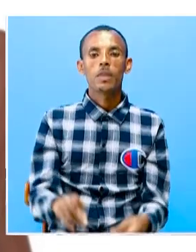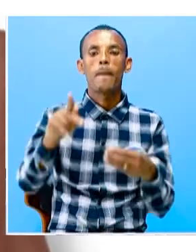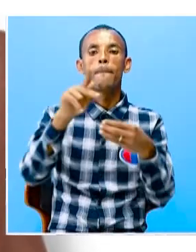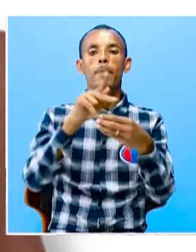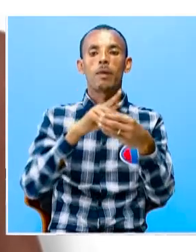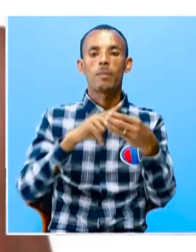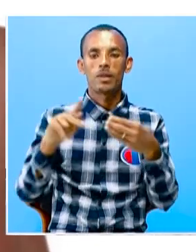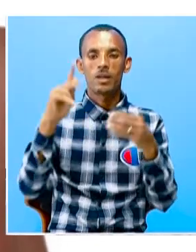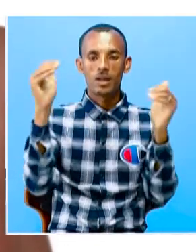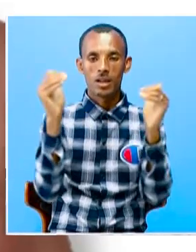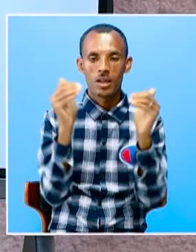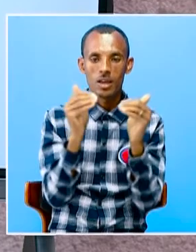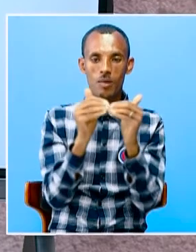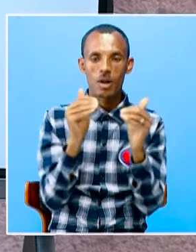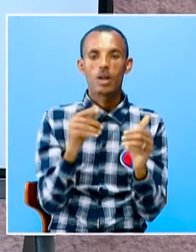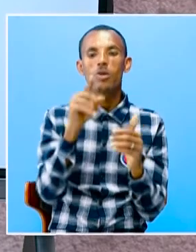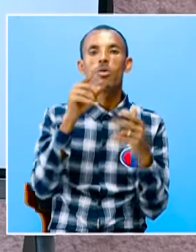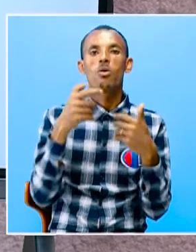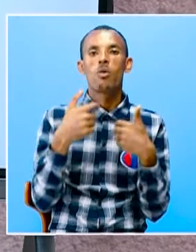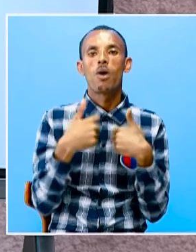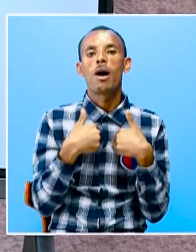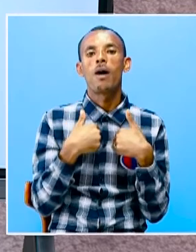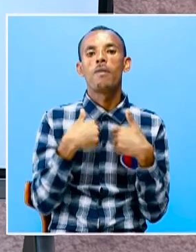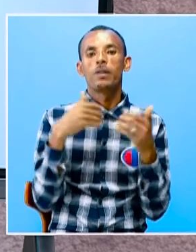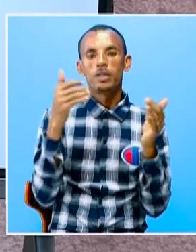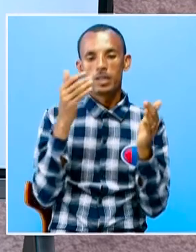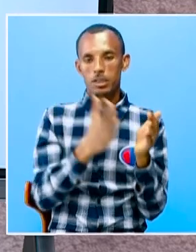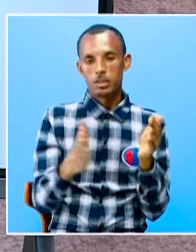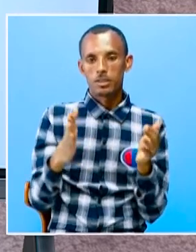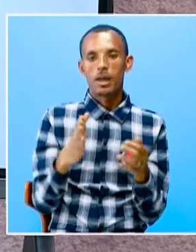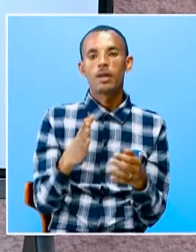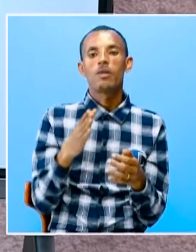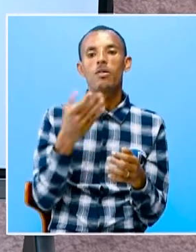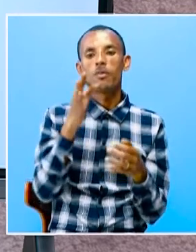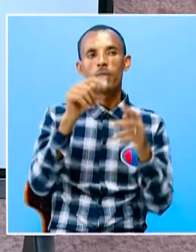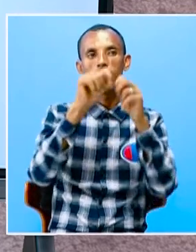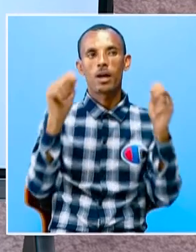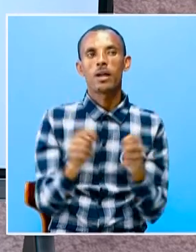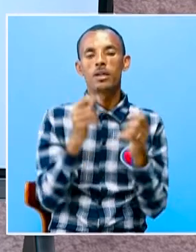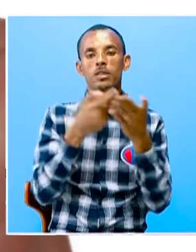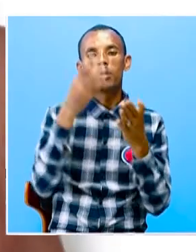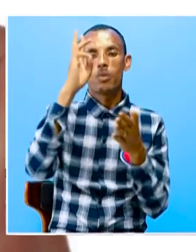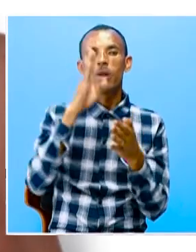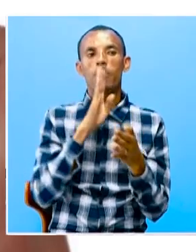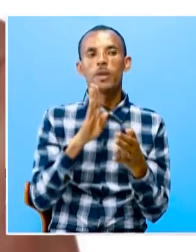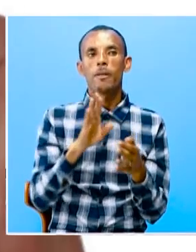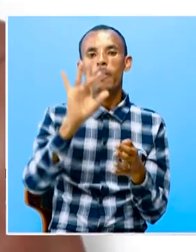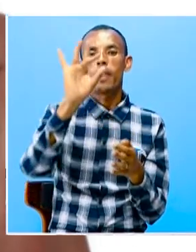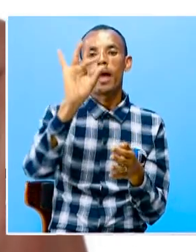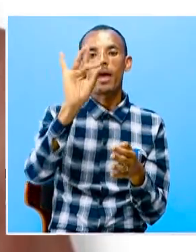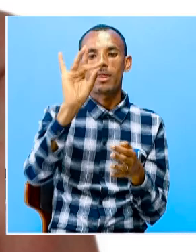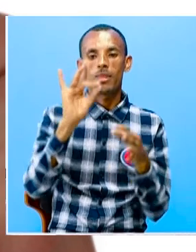will be equal to, simply you add each side of this triangle. Therefore, this will be 8